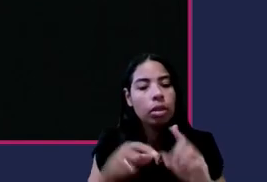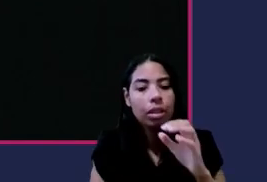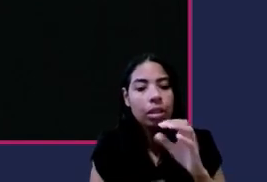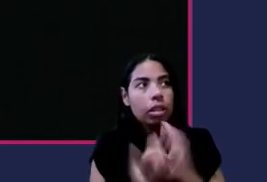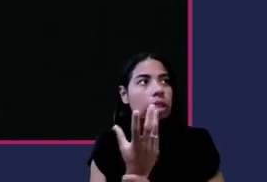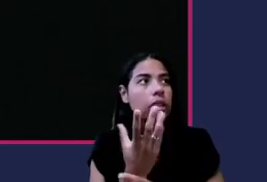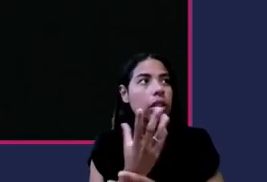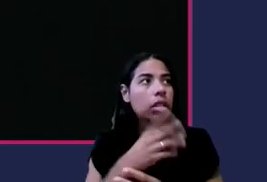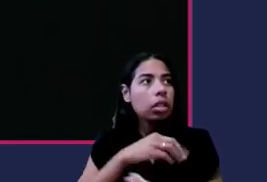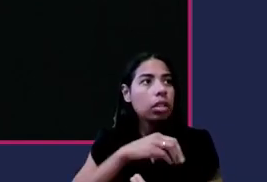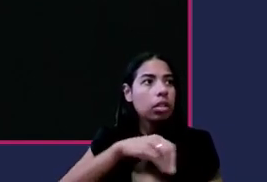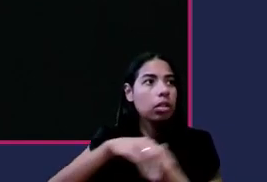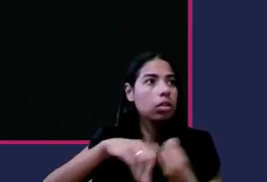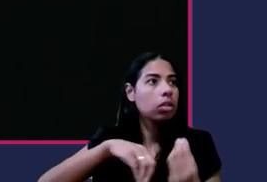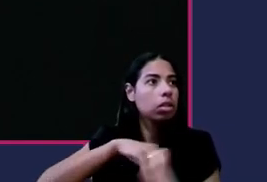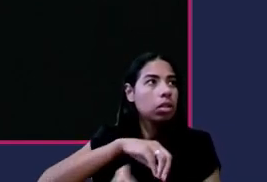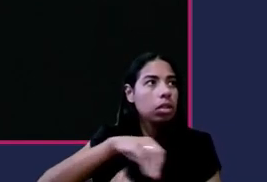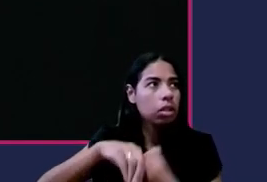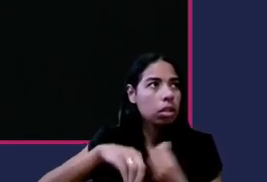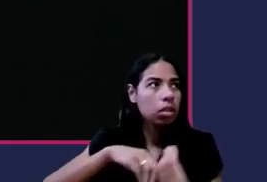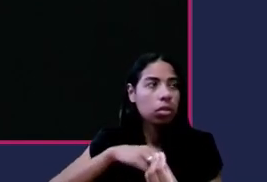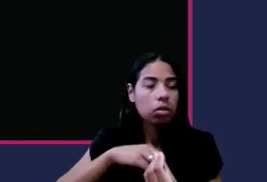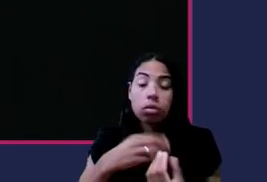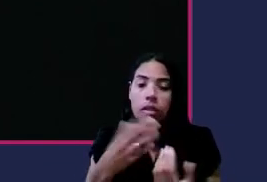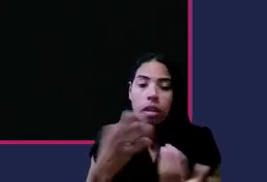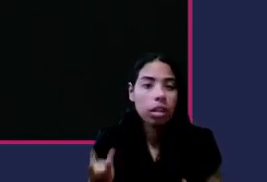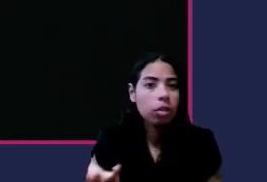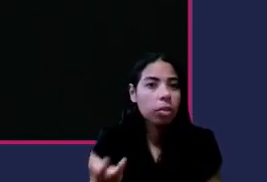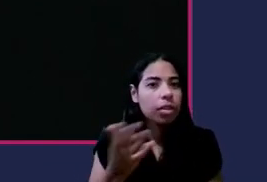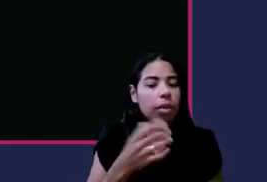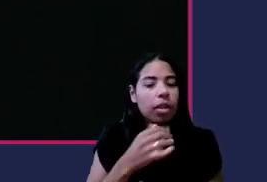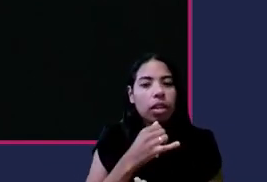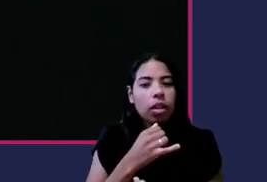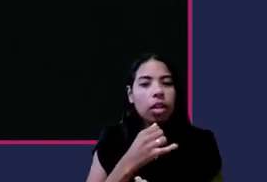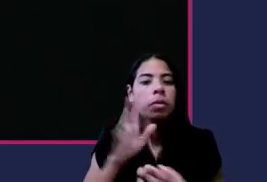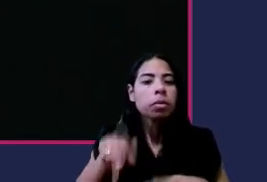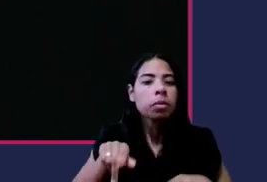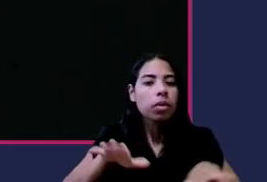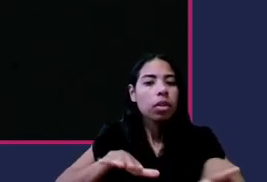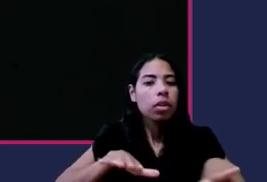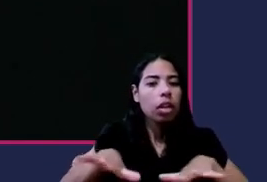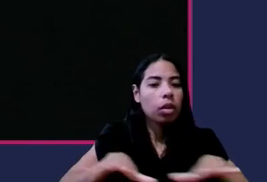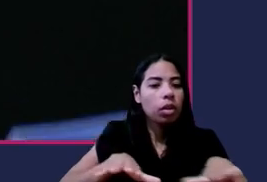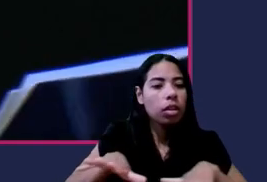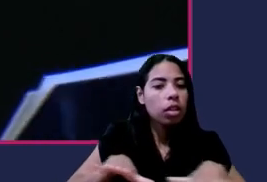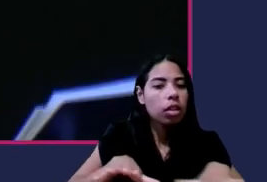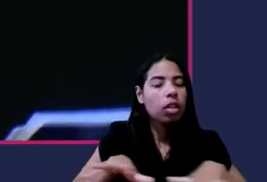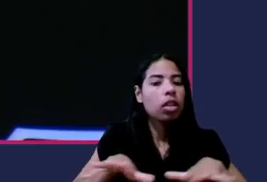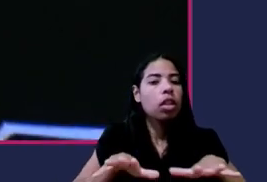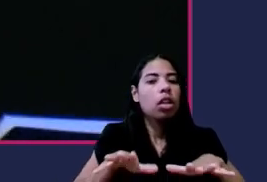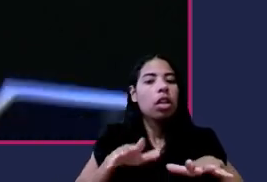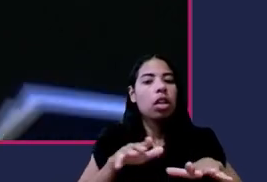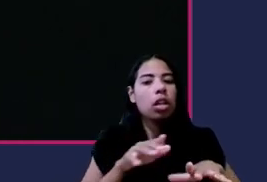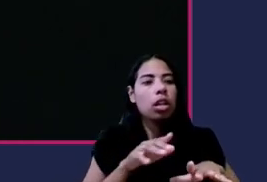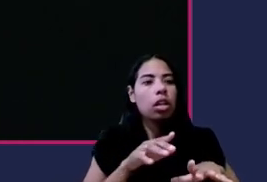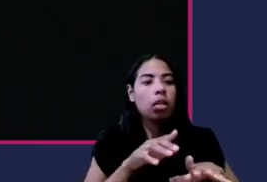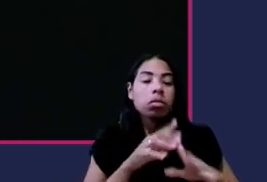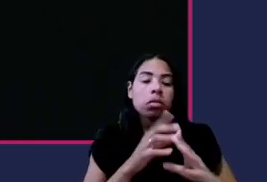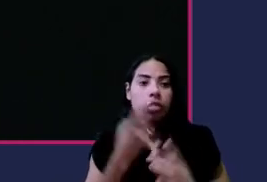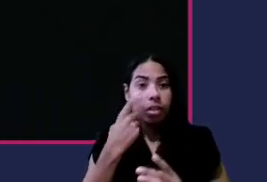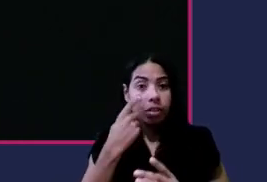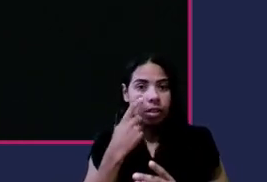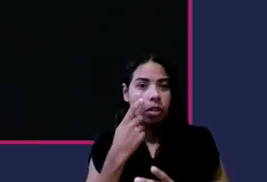are. It's an effort to create an ecosystem for them, to have a better flow,